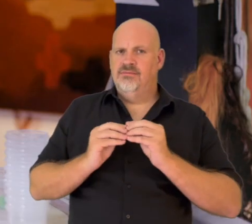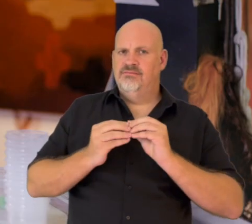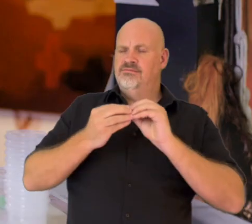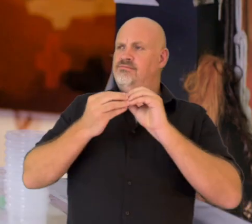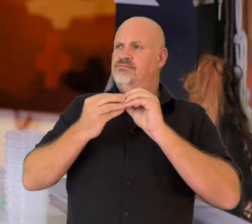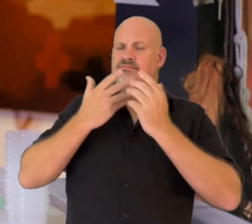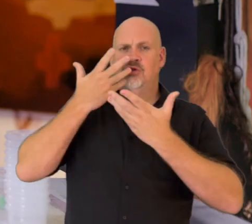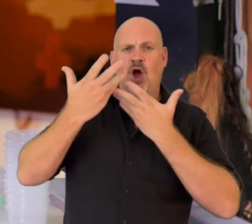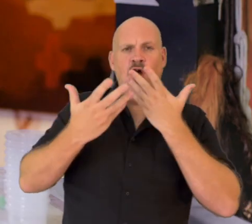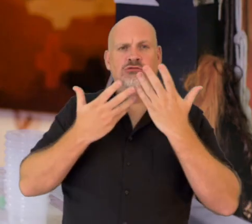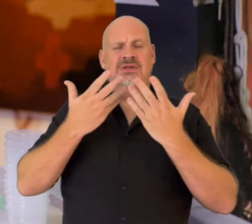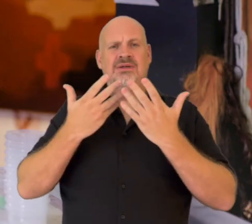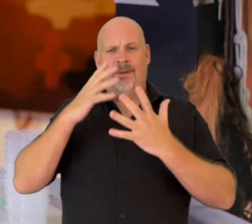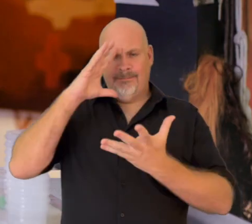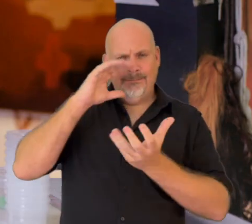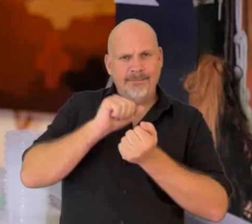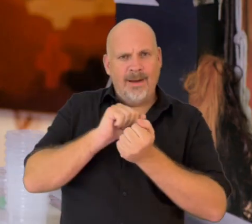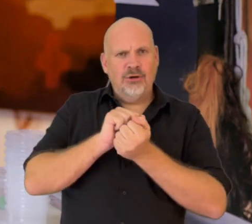memories.